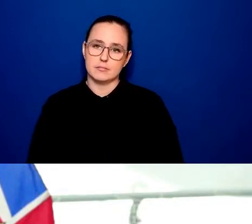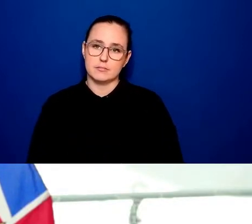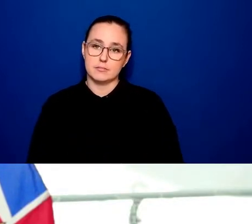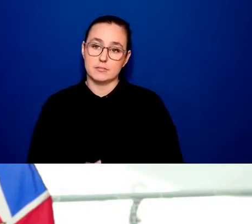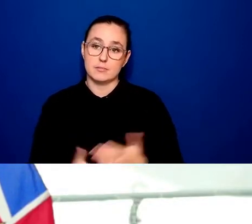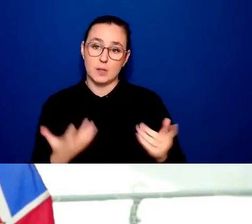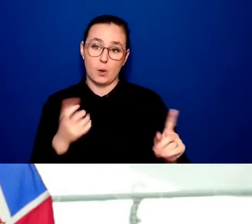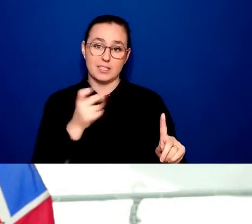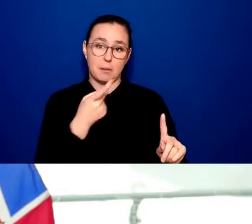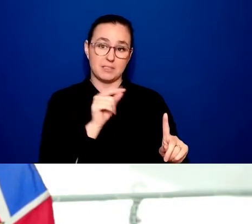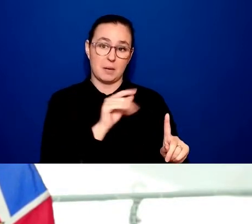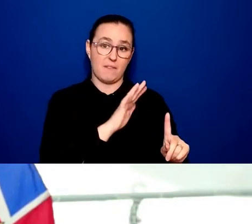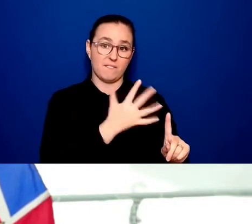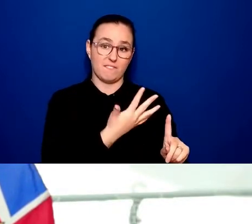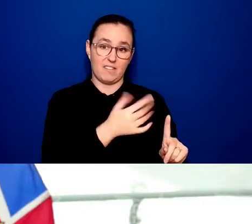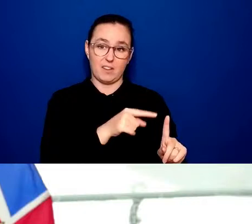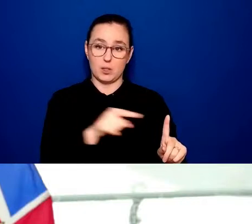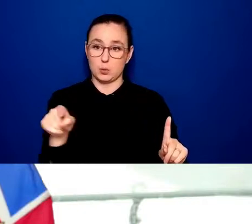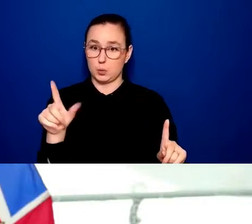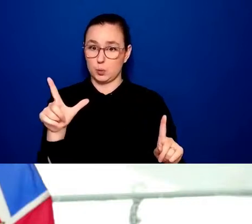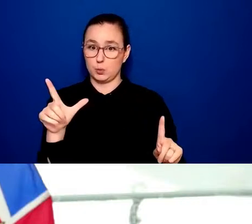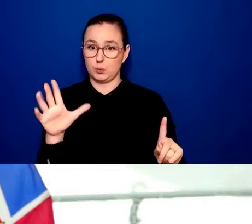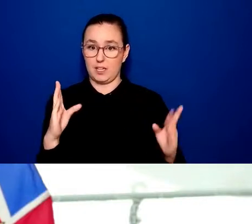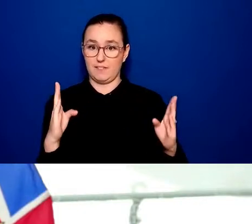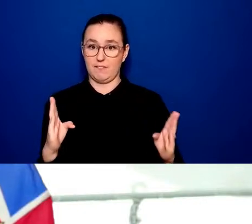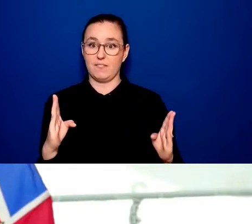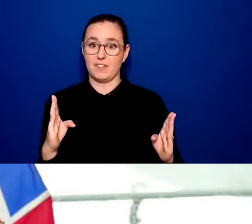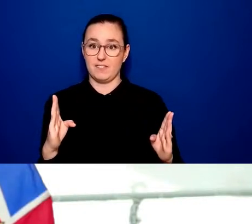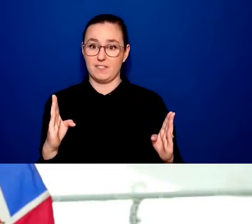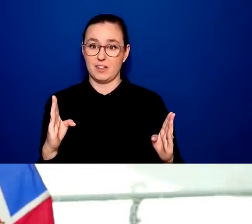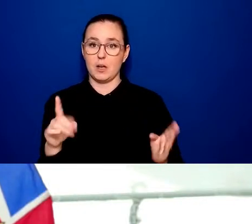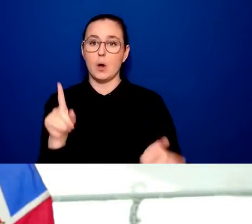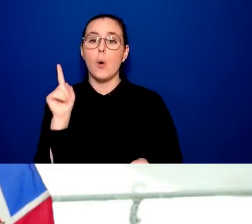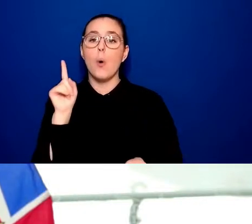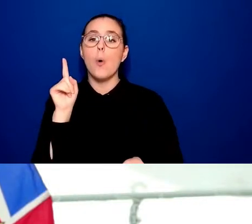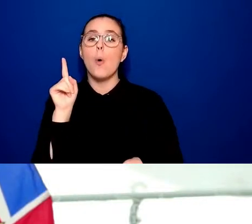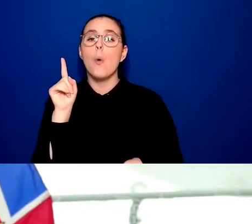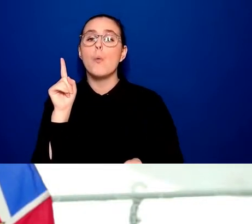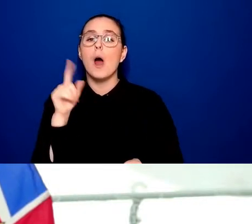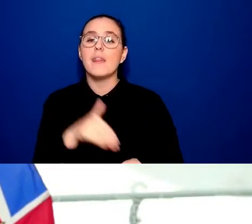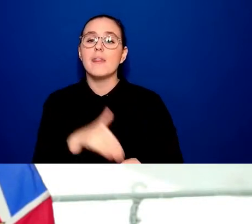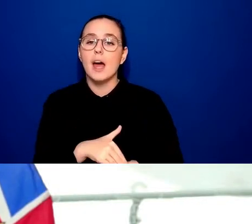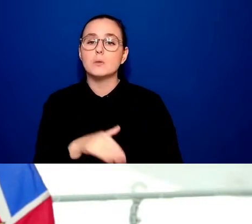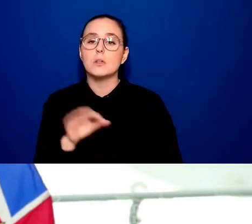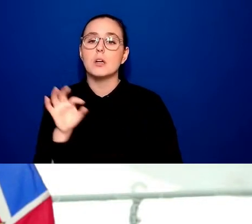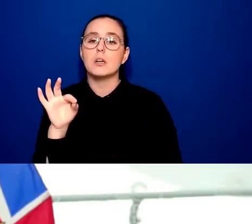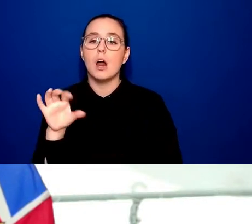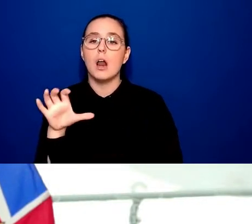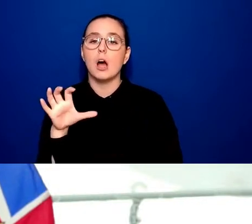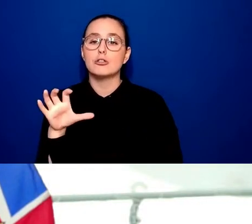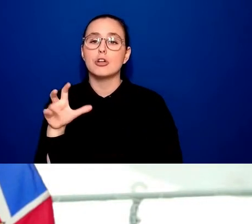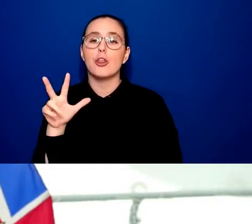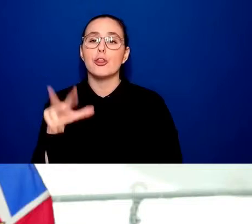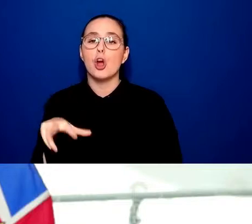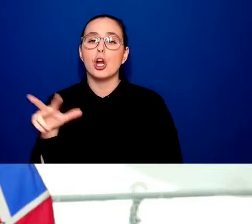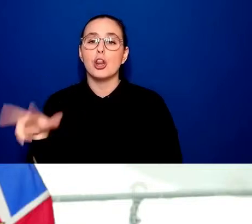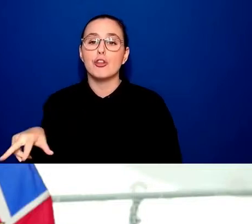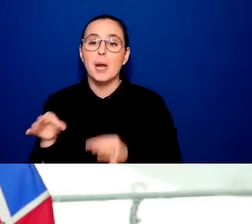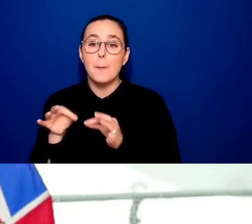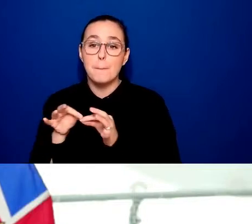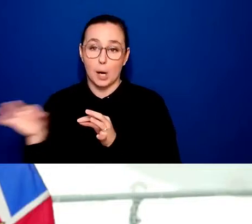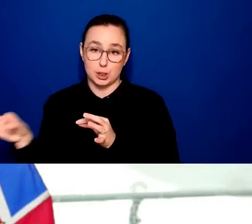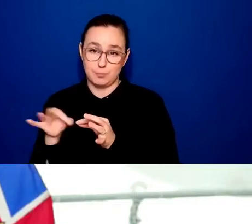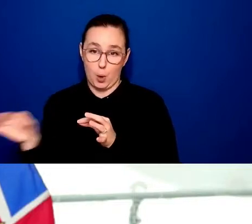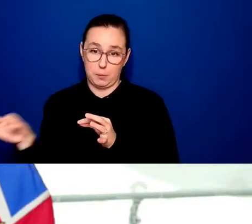September 5th to September 25th, there have been 1,143 surgical postponements. From September